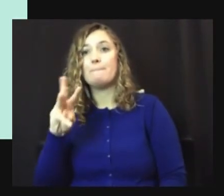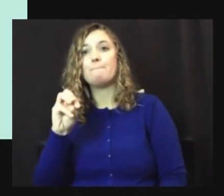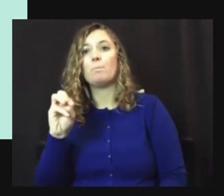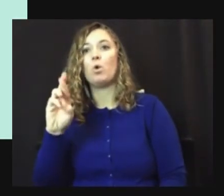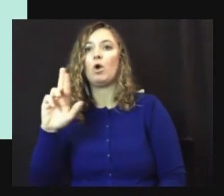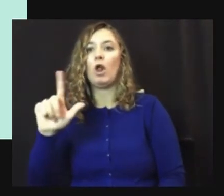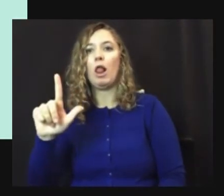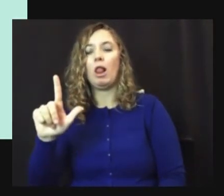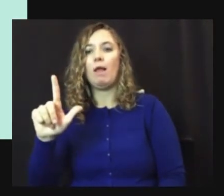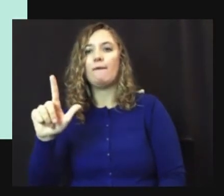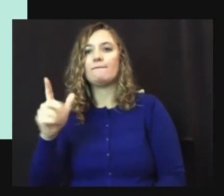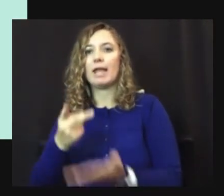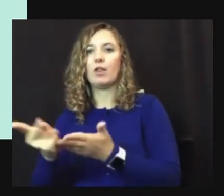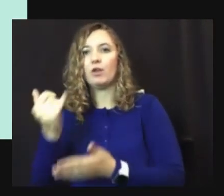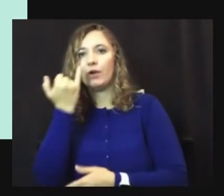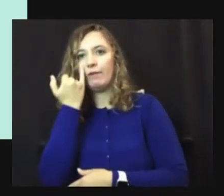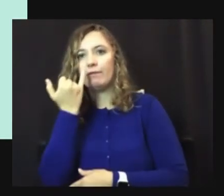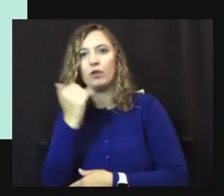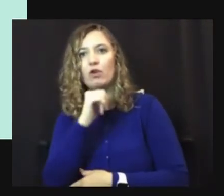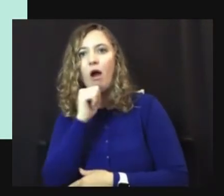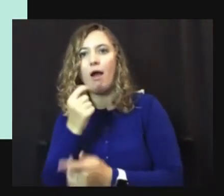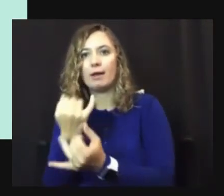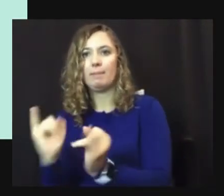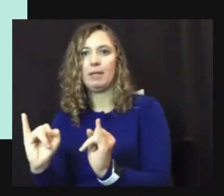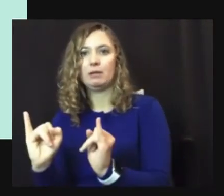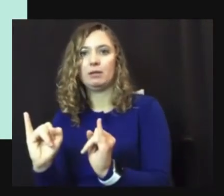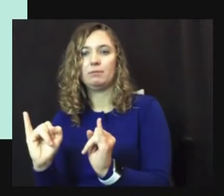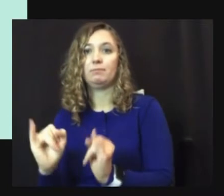independent. And